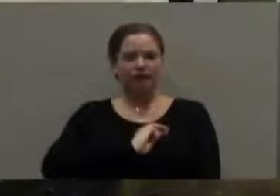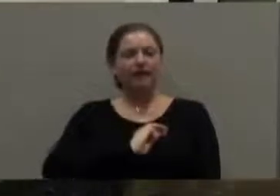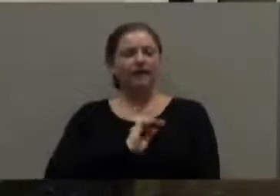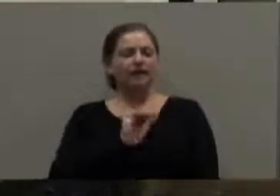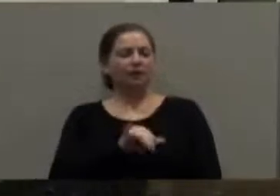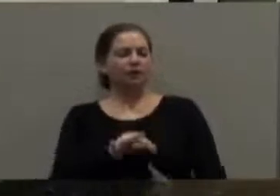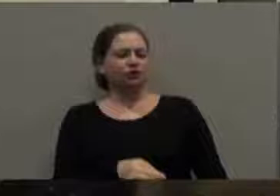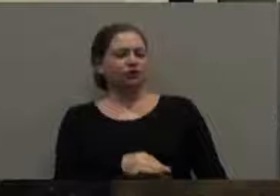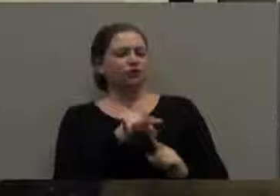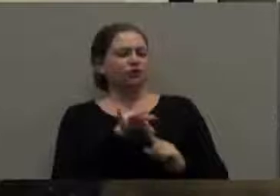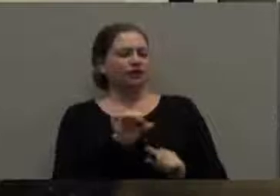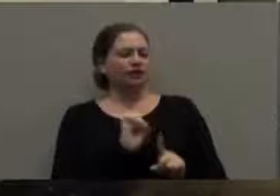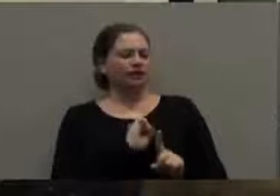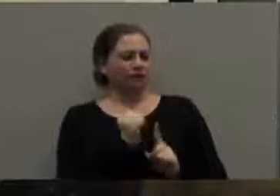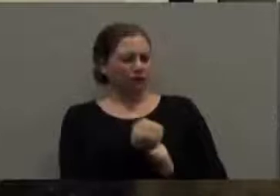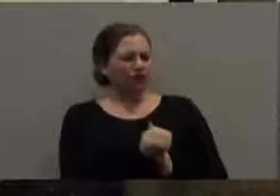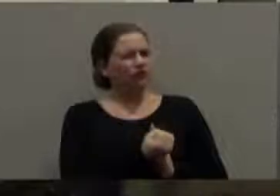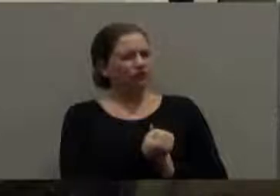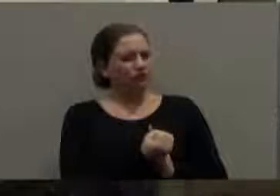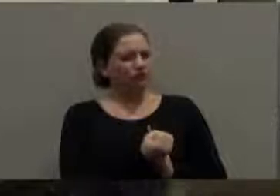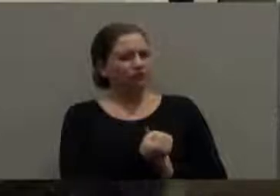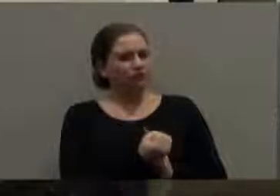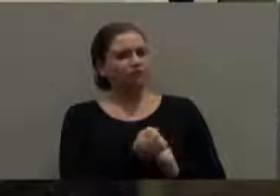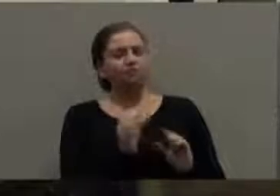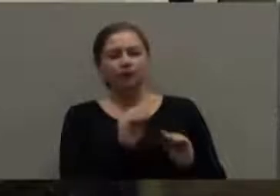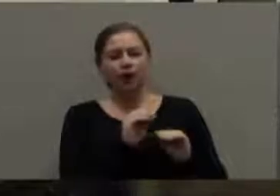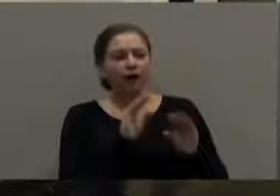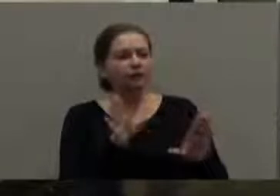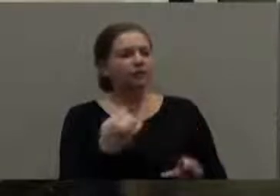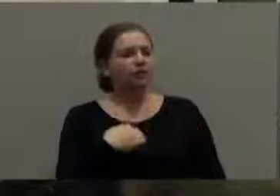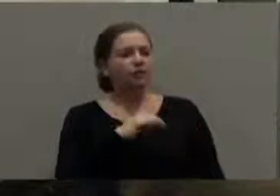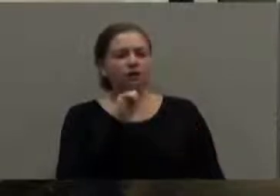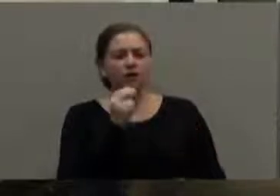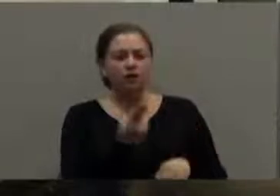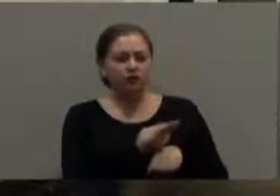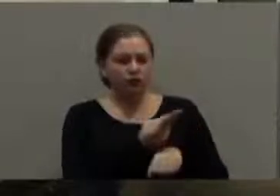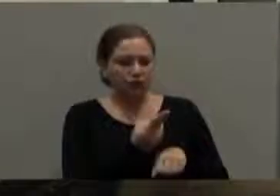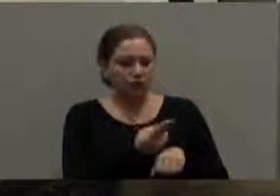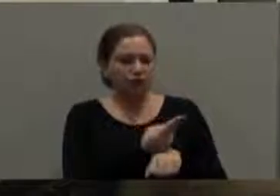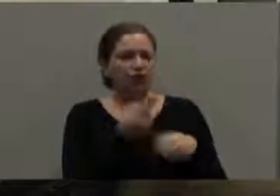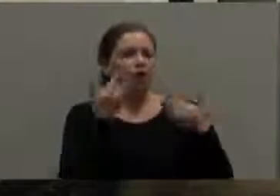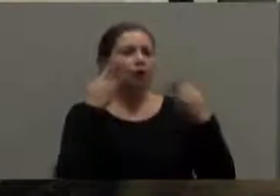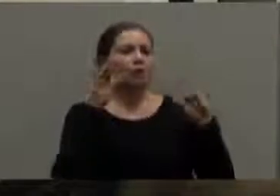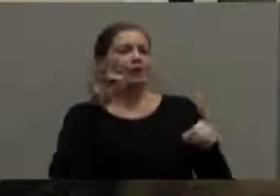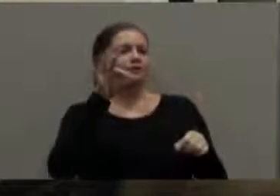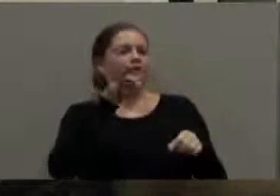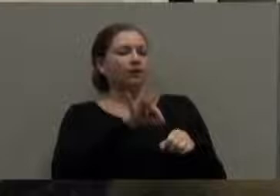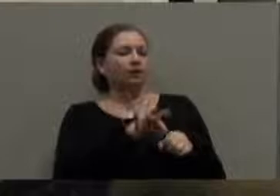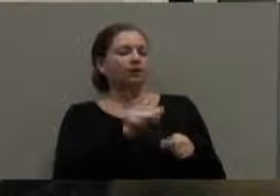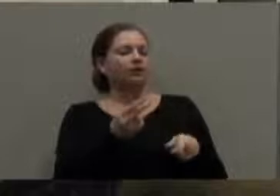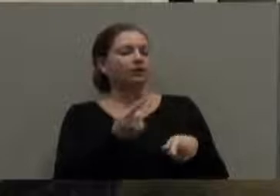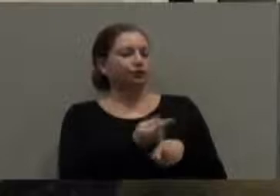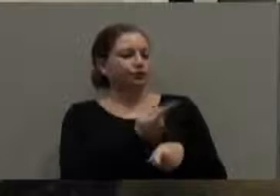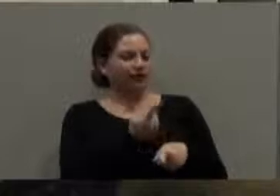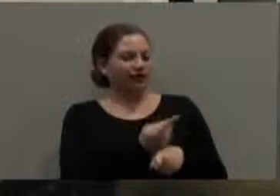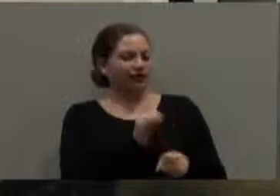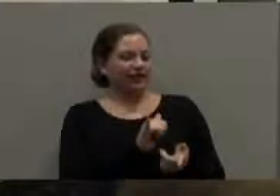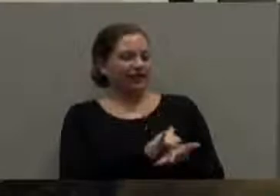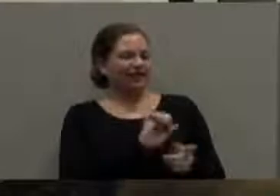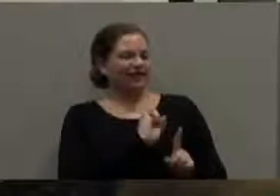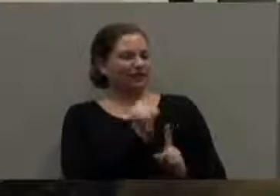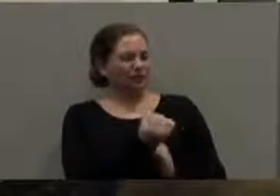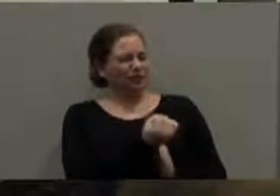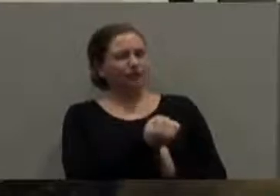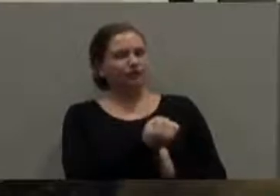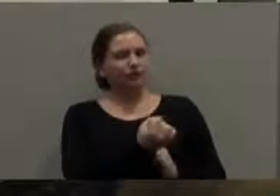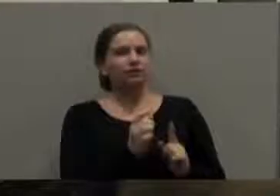the Open Meetings Act was not used correctly in that instance, and then it's debatable as to whether it applied or